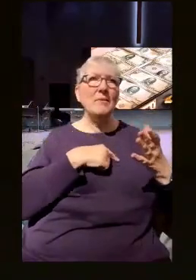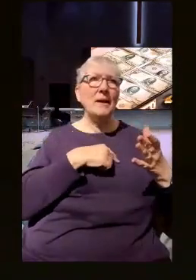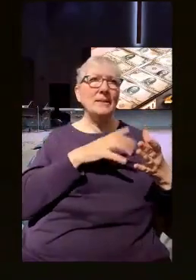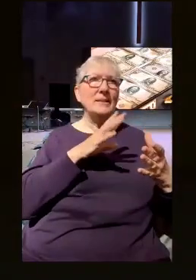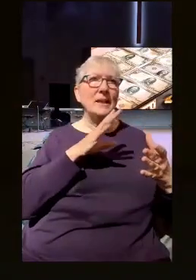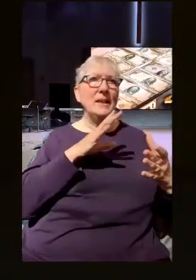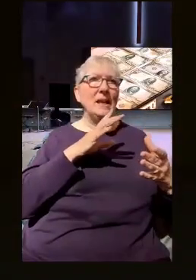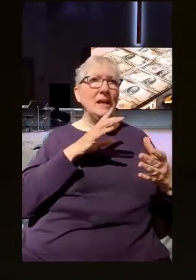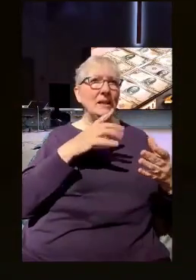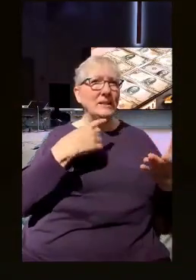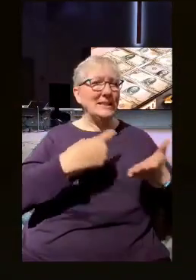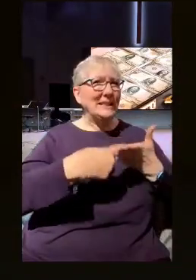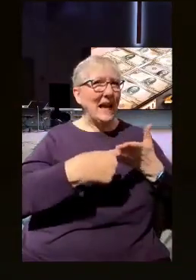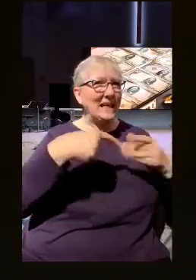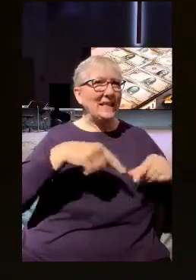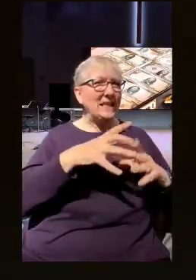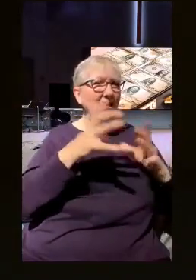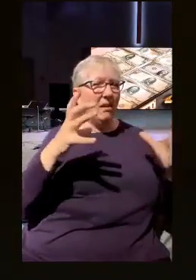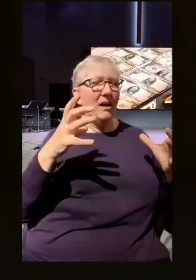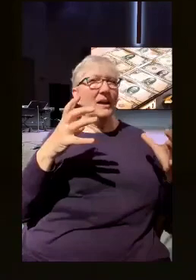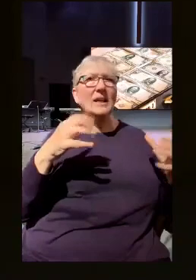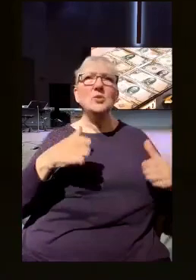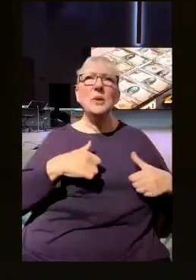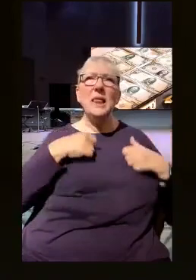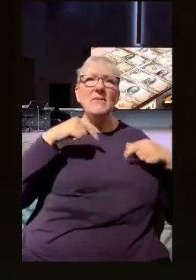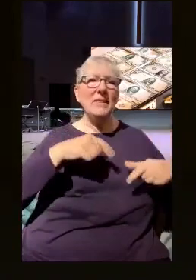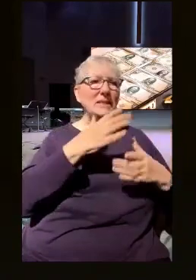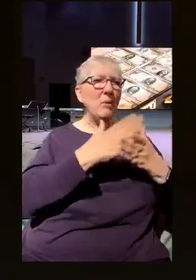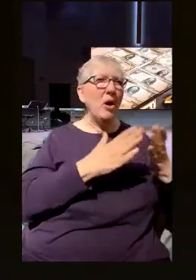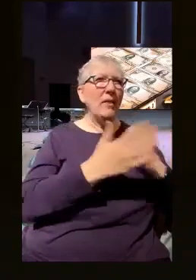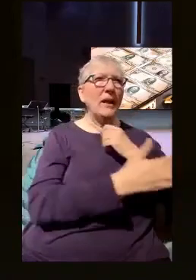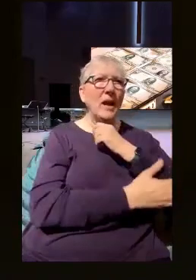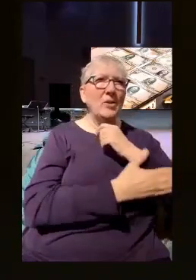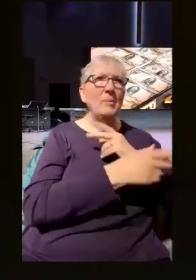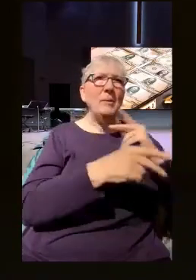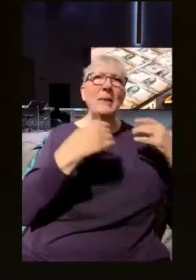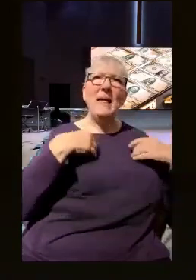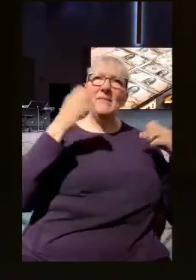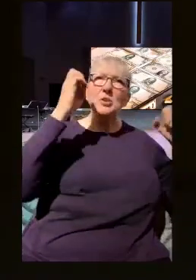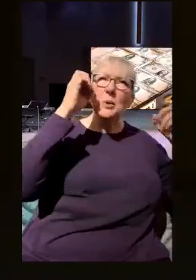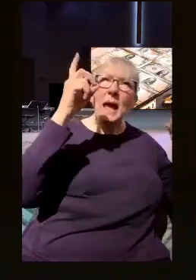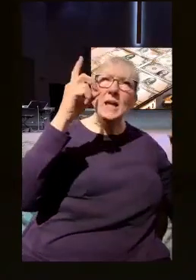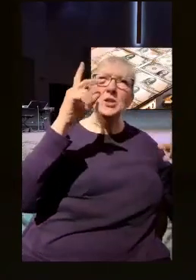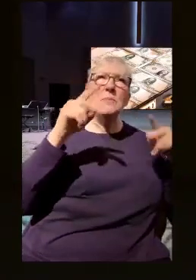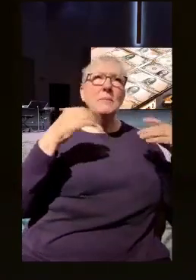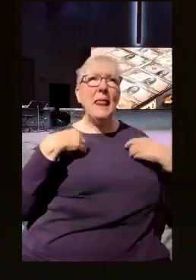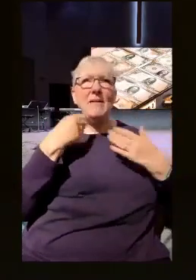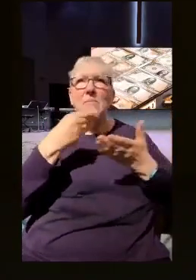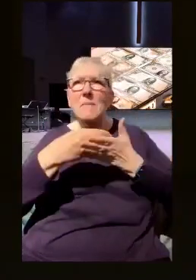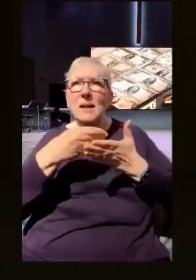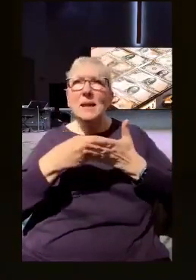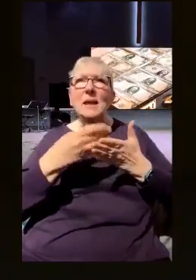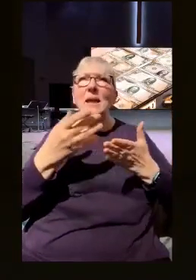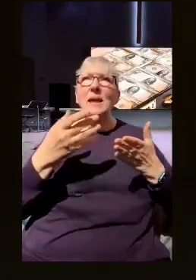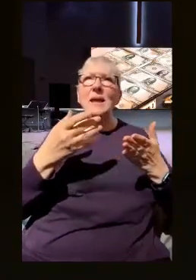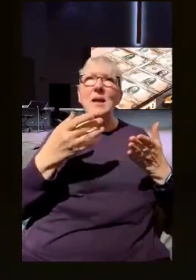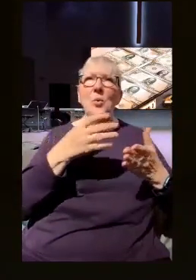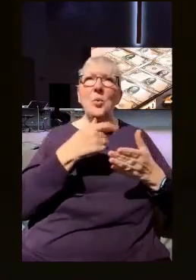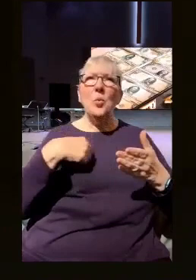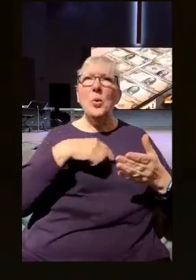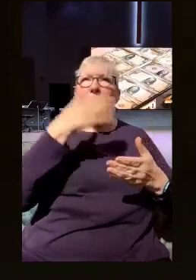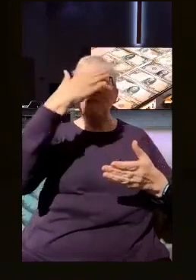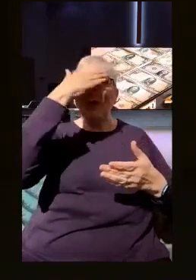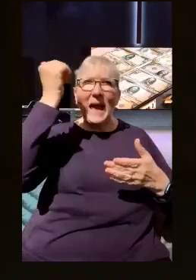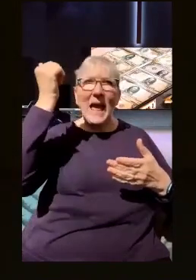are educated and there's a lot of wealth. And sometimes we just forget, or we just don't understand how much we need